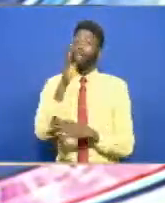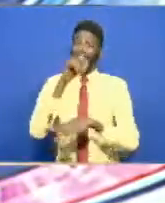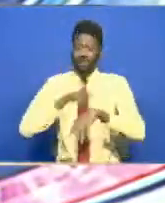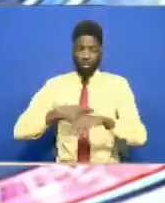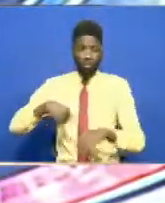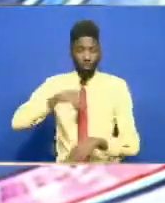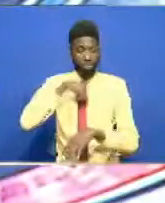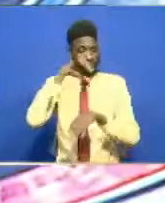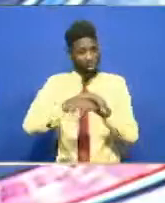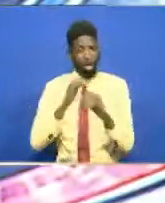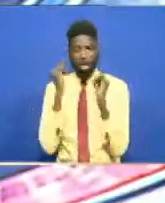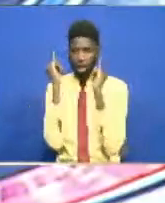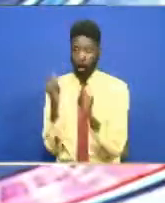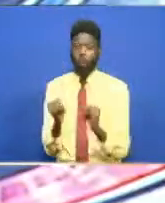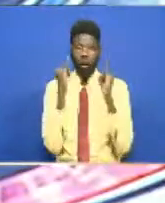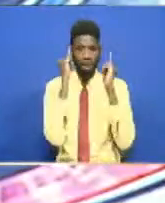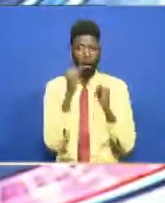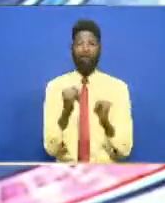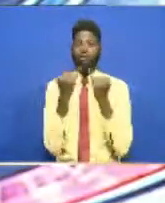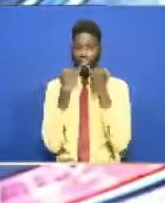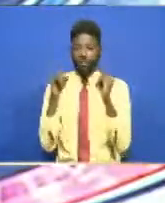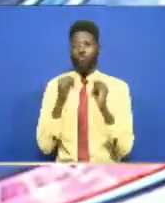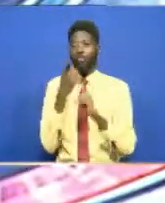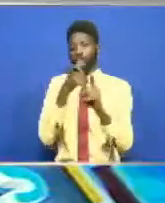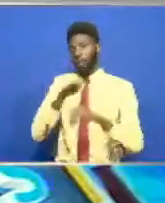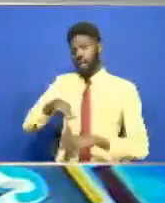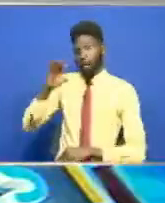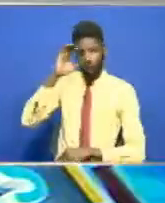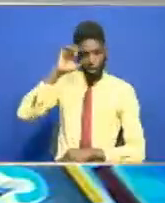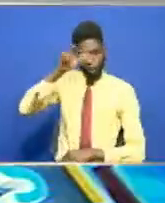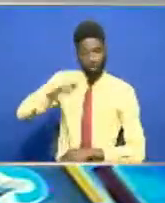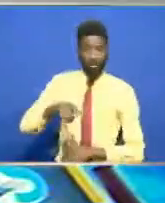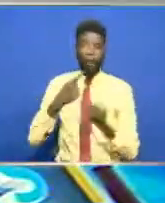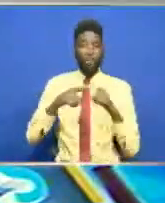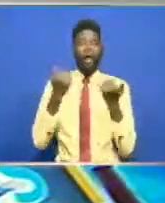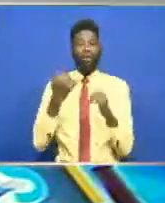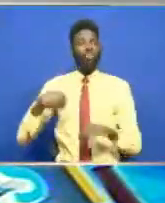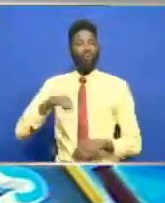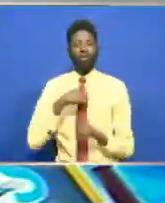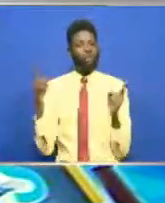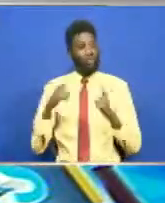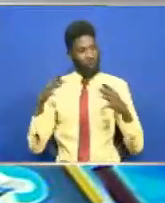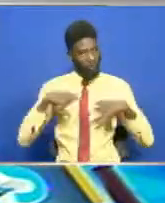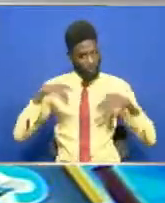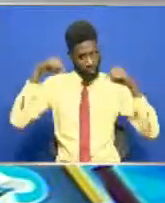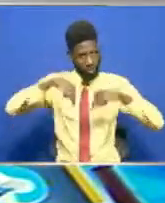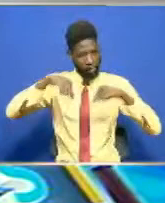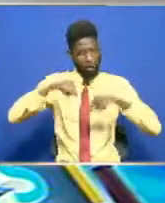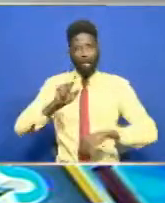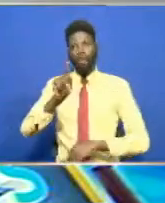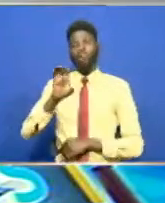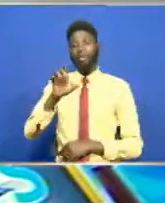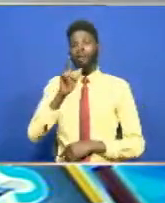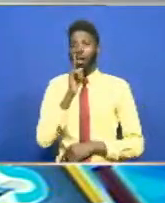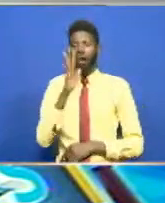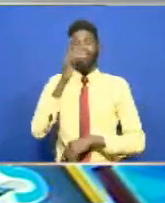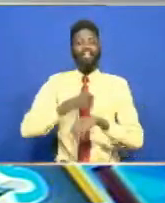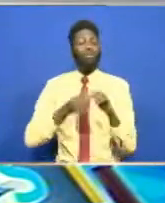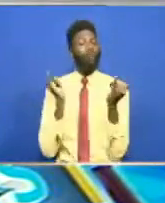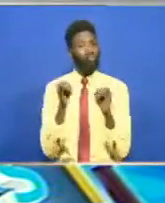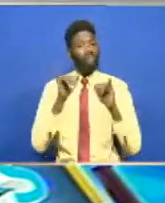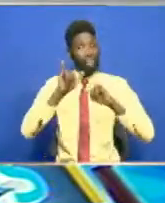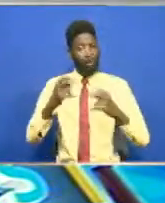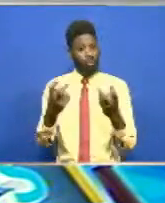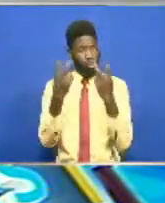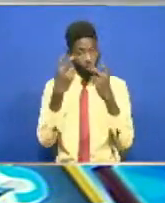new information from the coastal region. But for now, we are going to be taking a very short break right here on KBC Lunchtime News. Do stay with